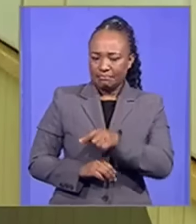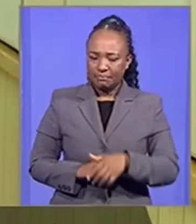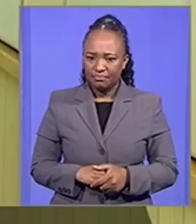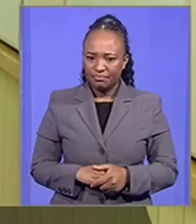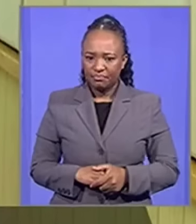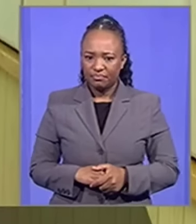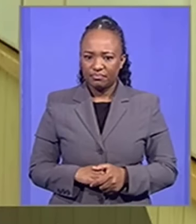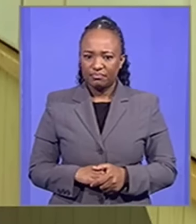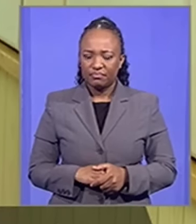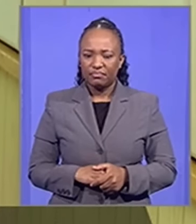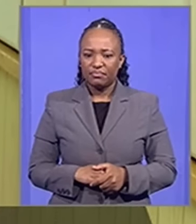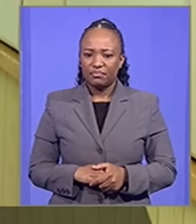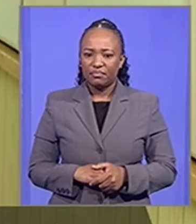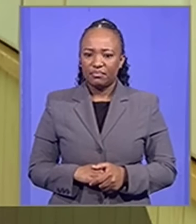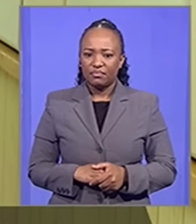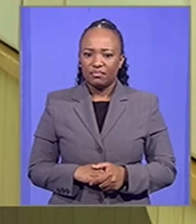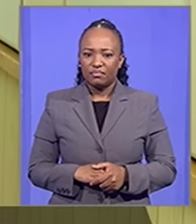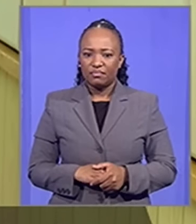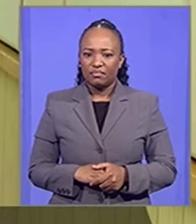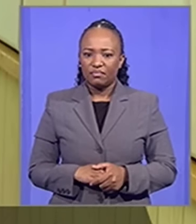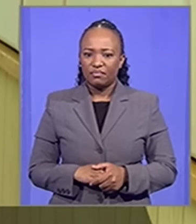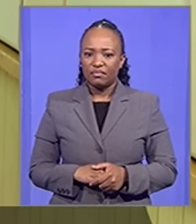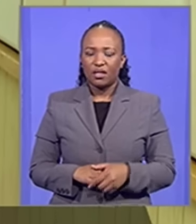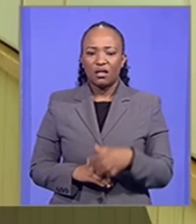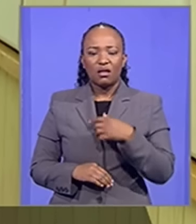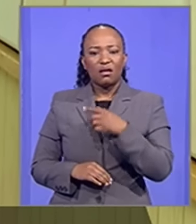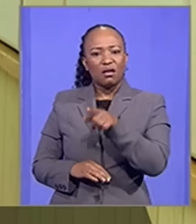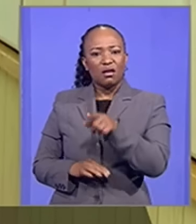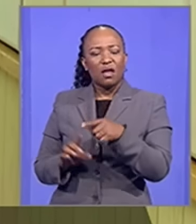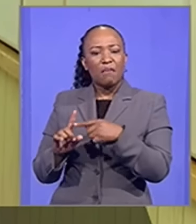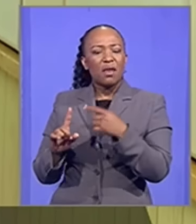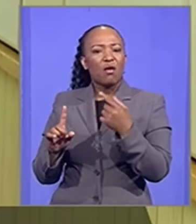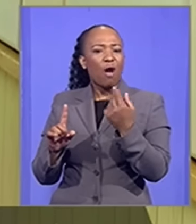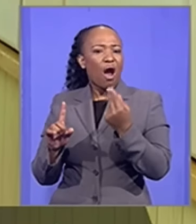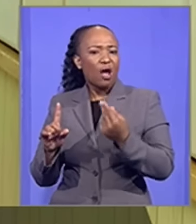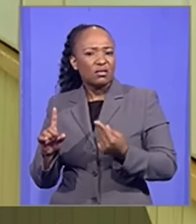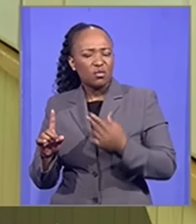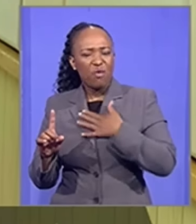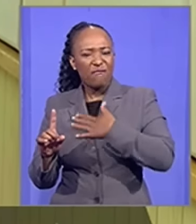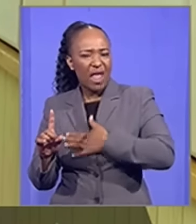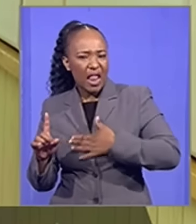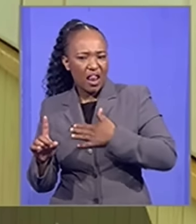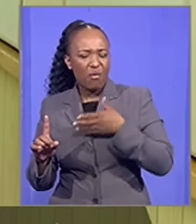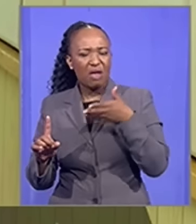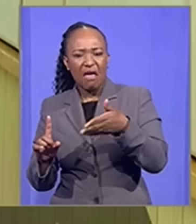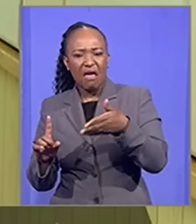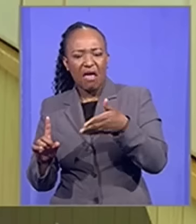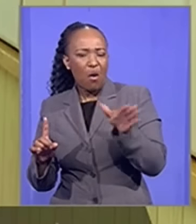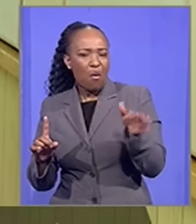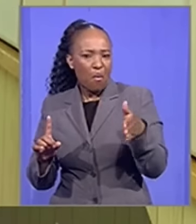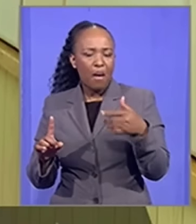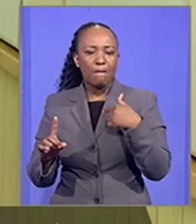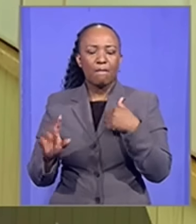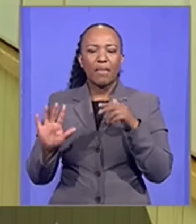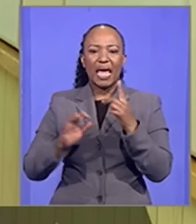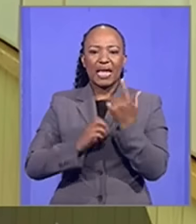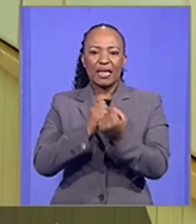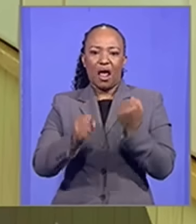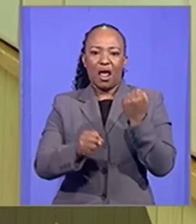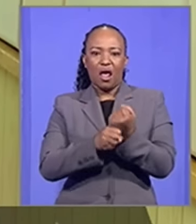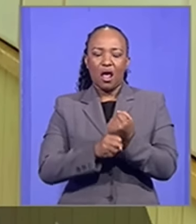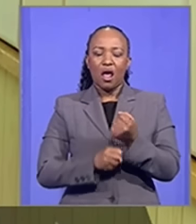didn't have even one cut from our lives, whether she was here or not. I spent 8 years as a board member